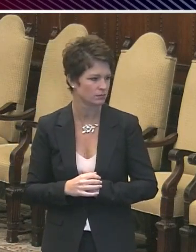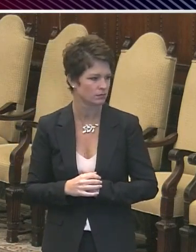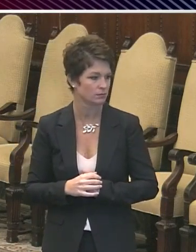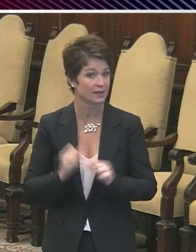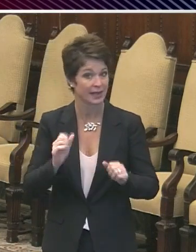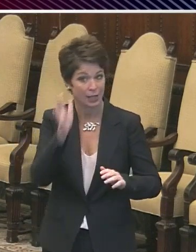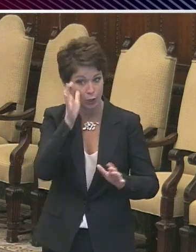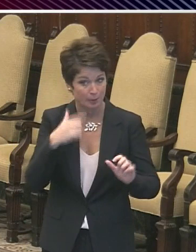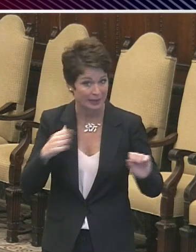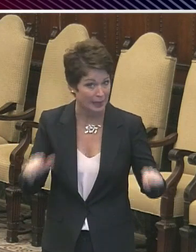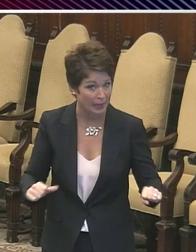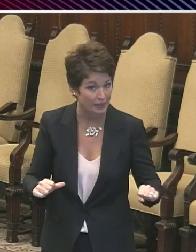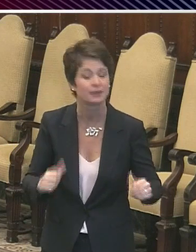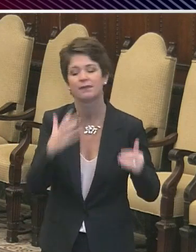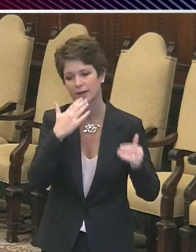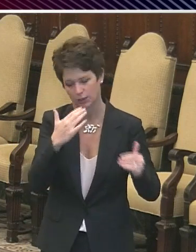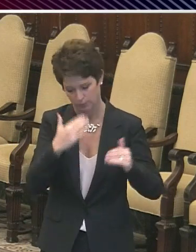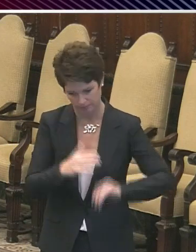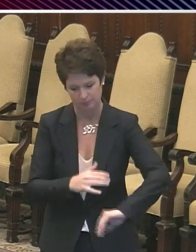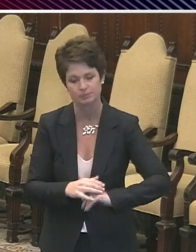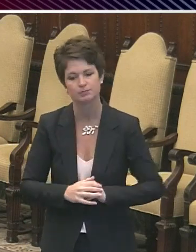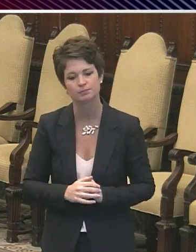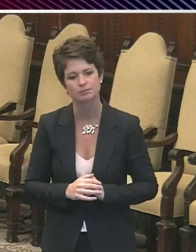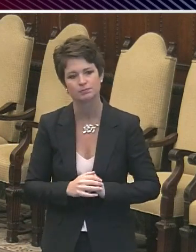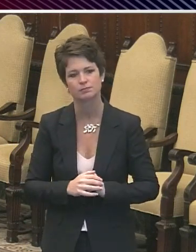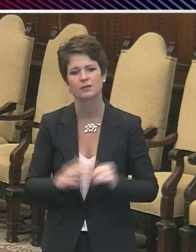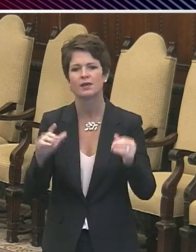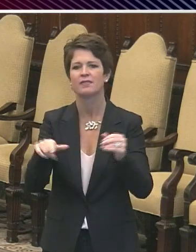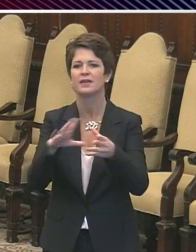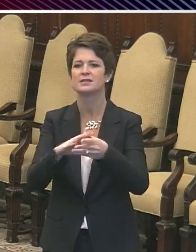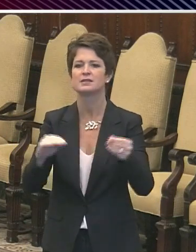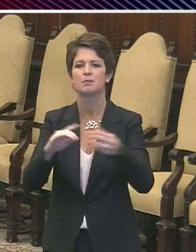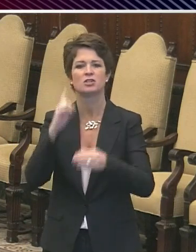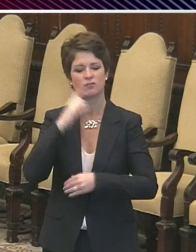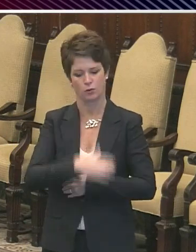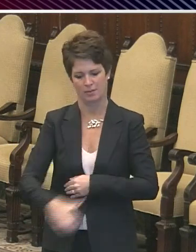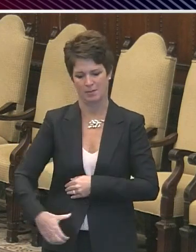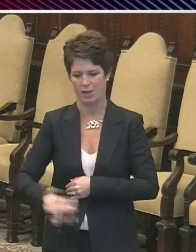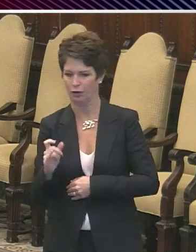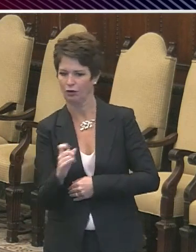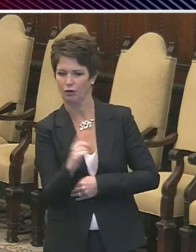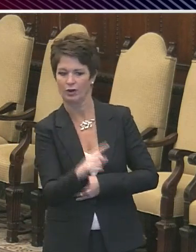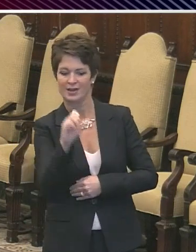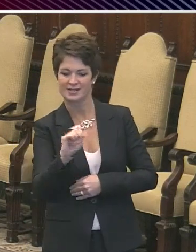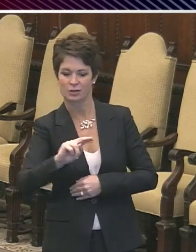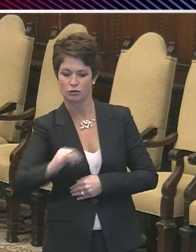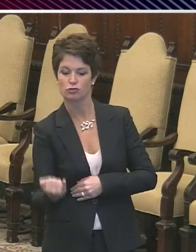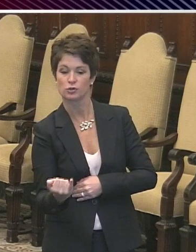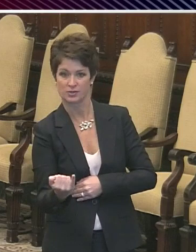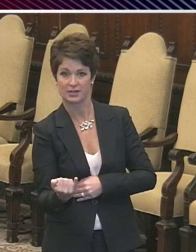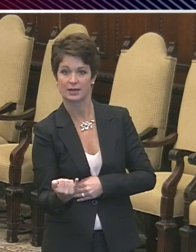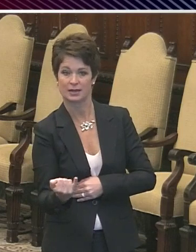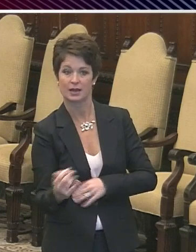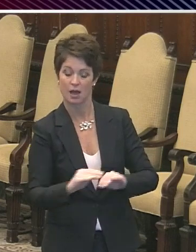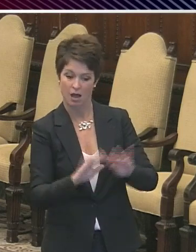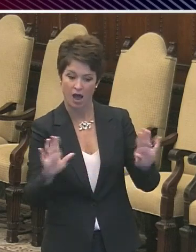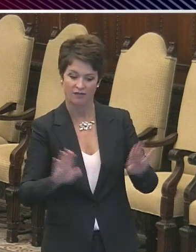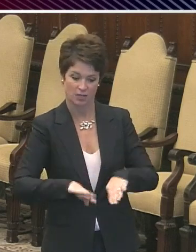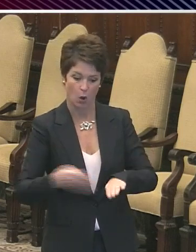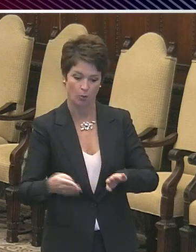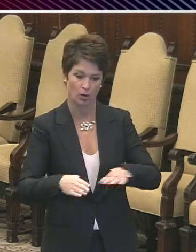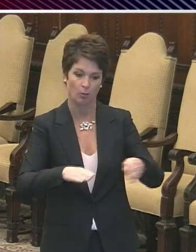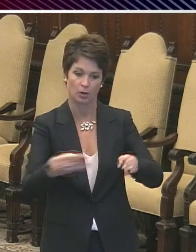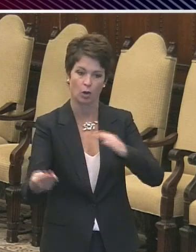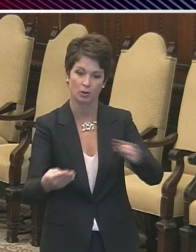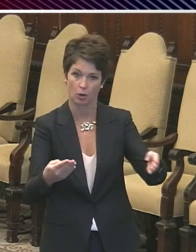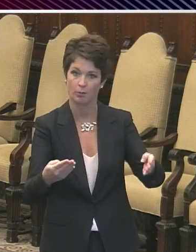In here. There we go. Sorry, guys. This message is for the mayor. So South Jersey obviously has opened up